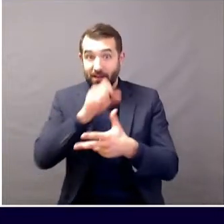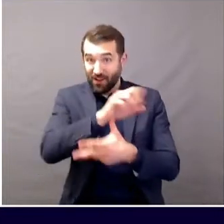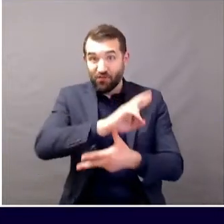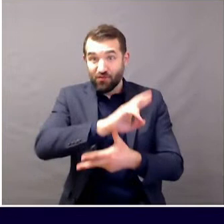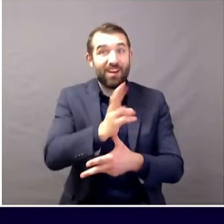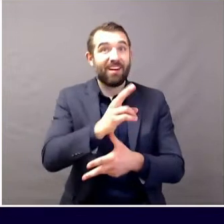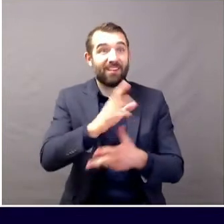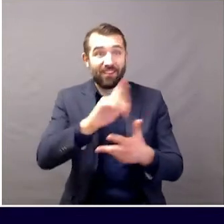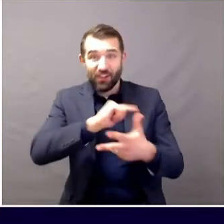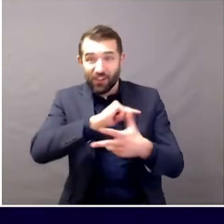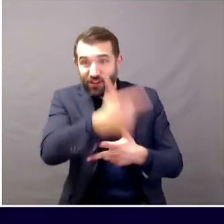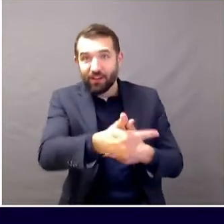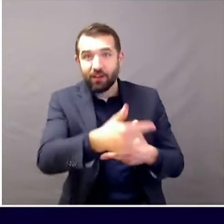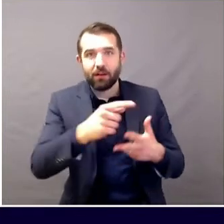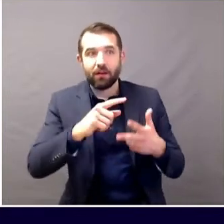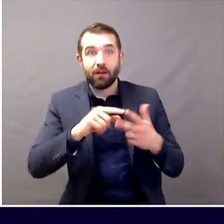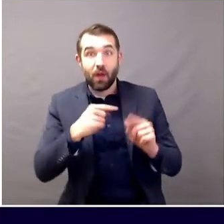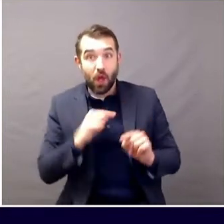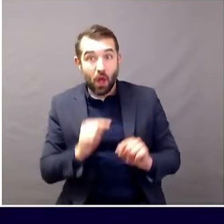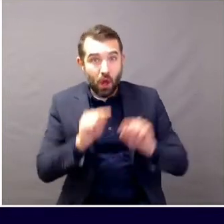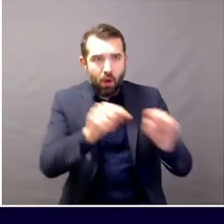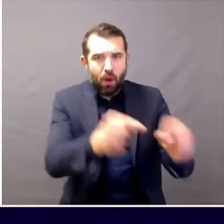quickly. Okay, thank you. Mm-hmm.